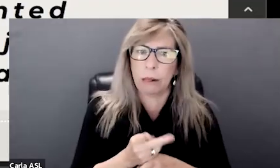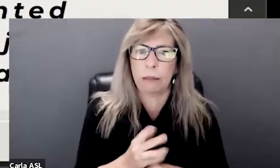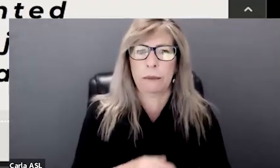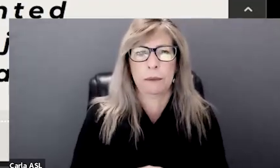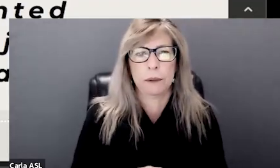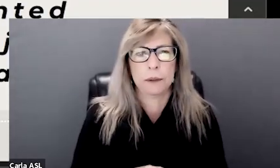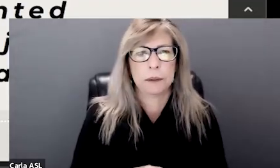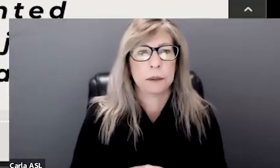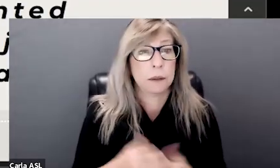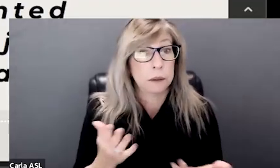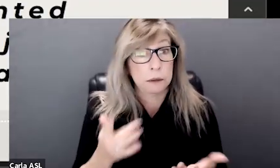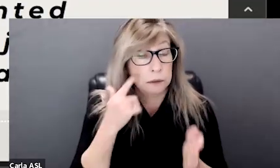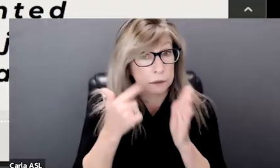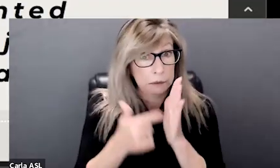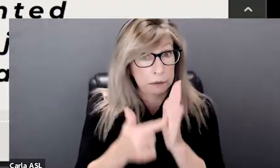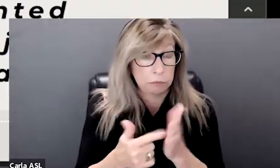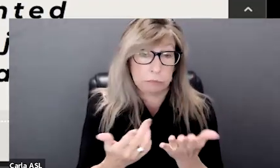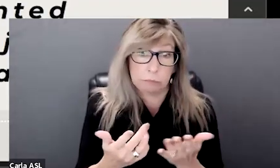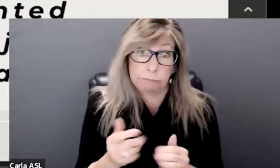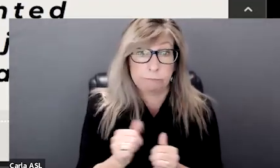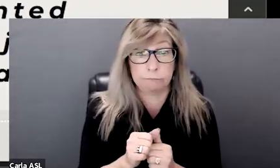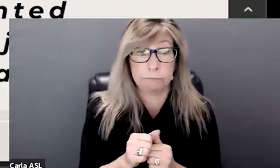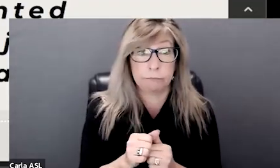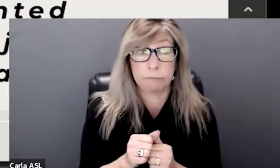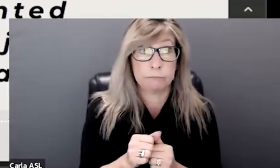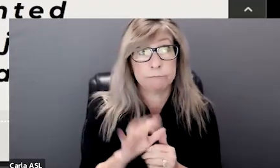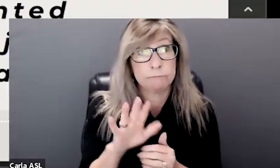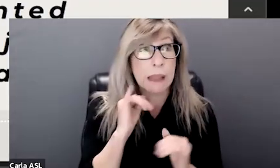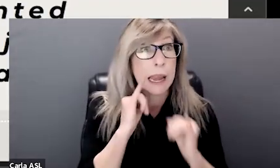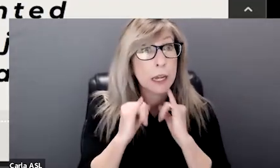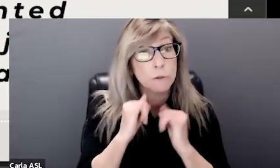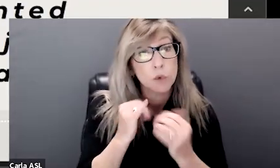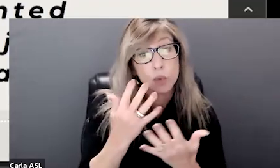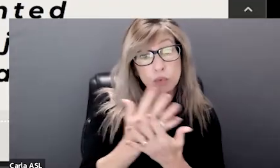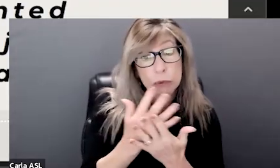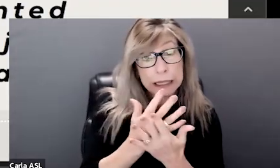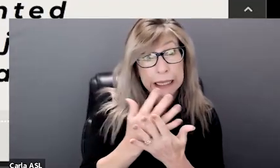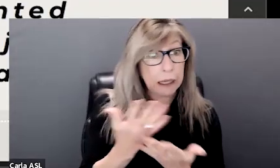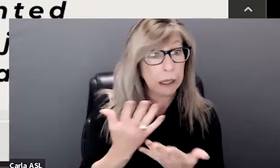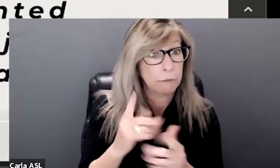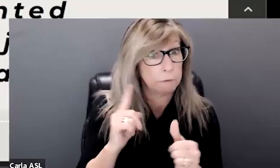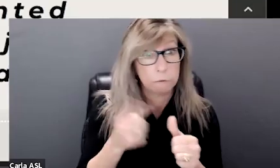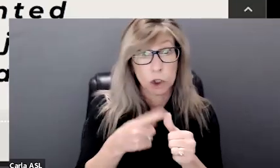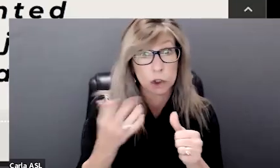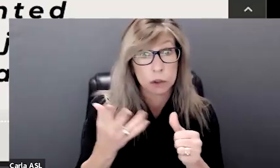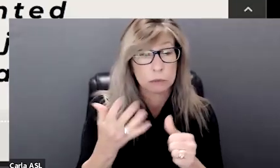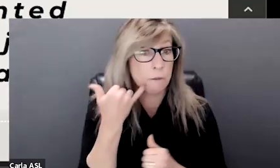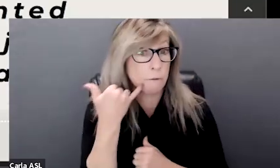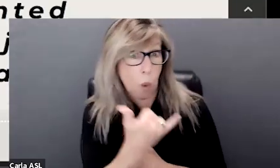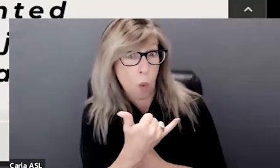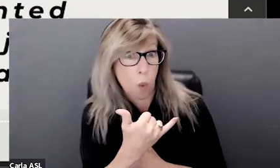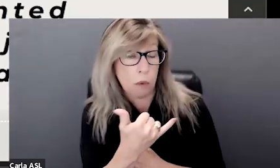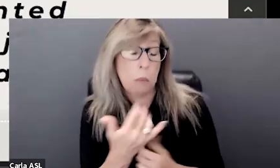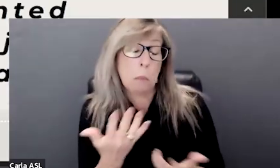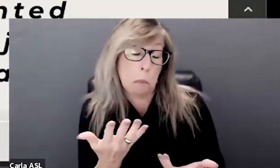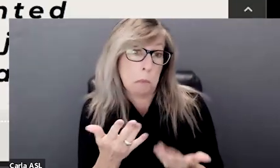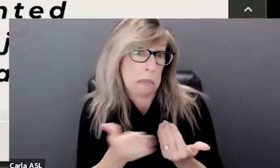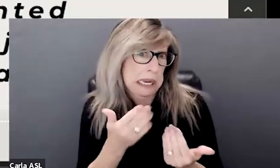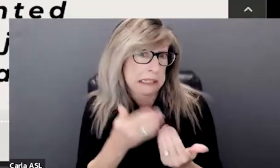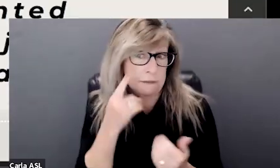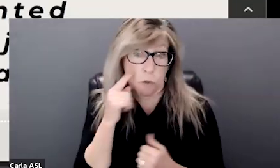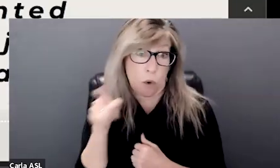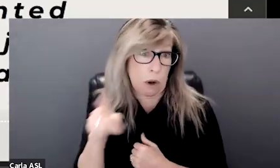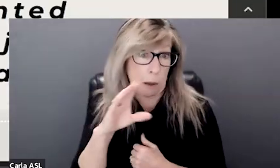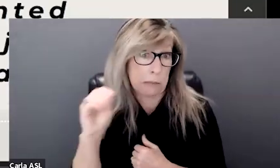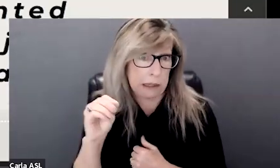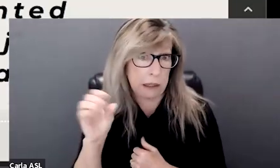example, by doing all pre-interview screens via telephone, that may be convenient for the organization,